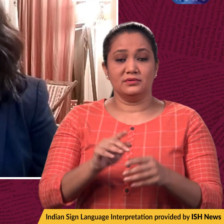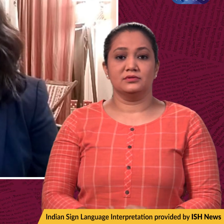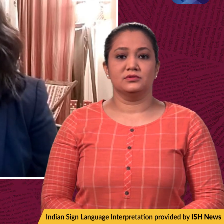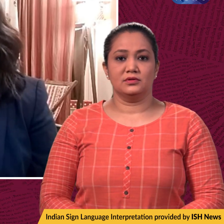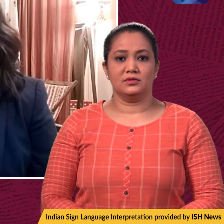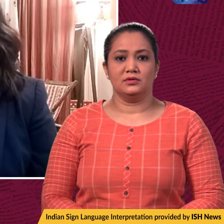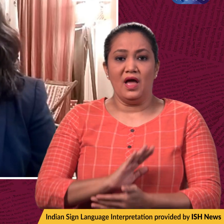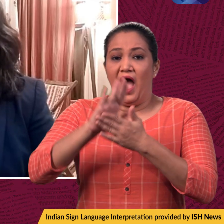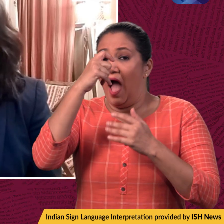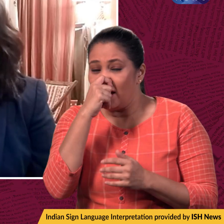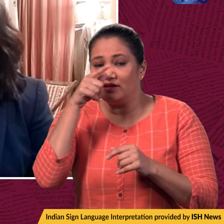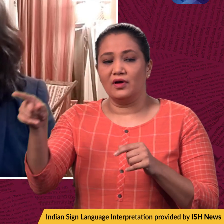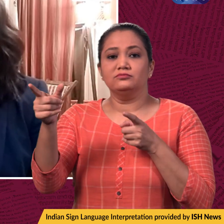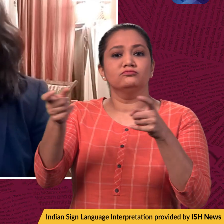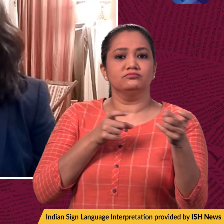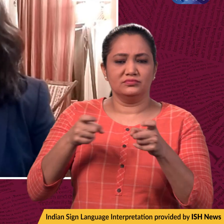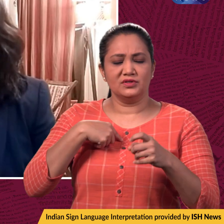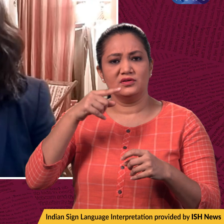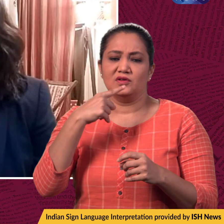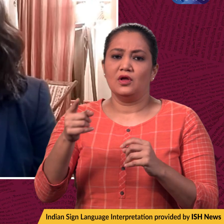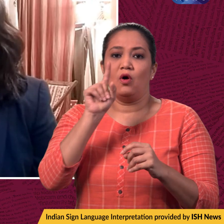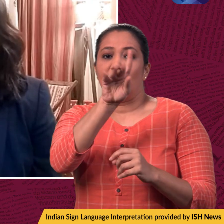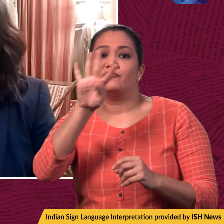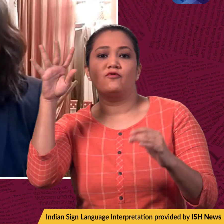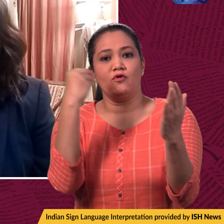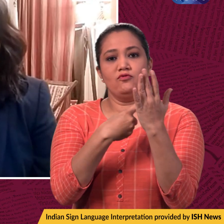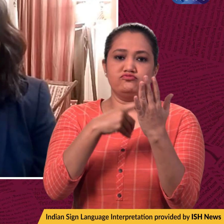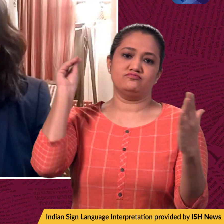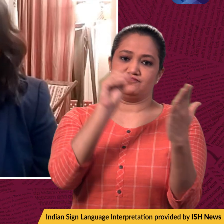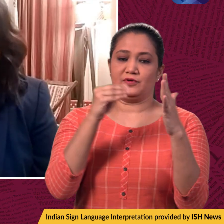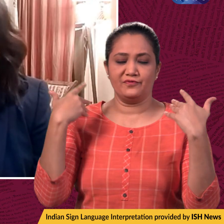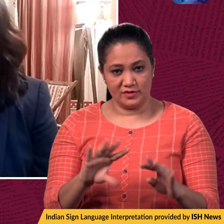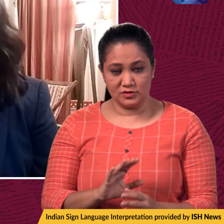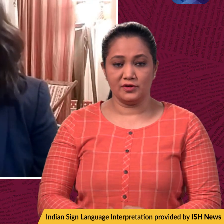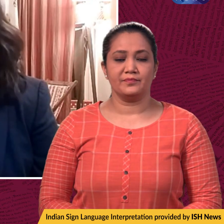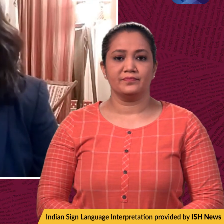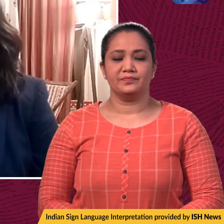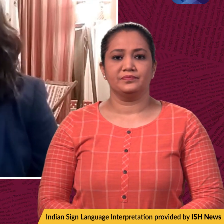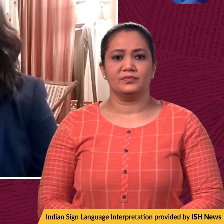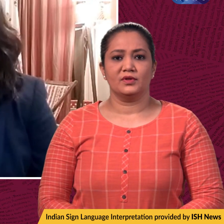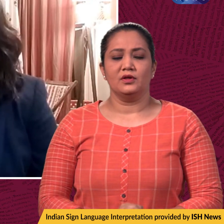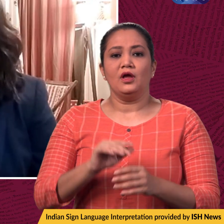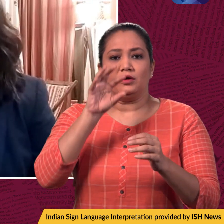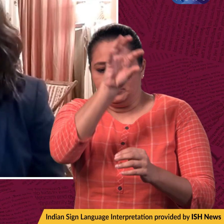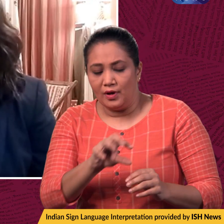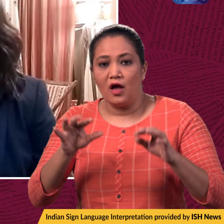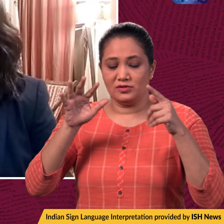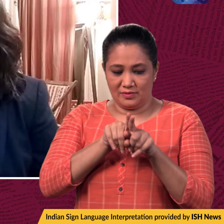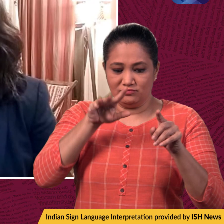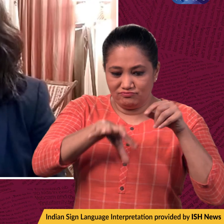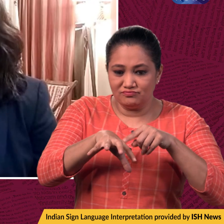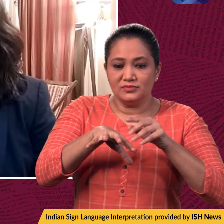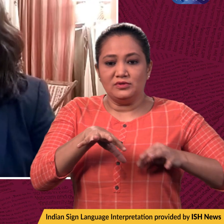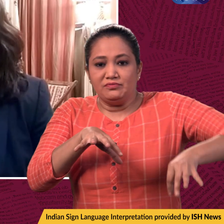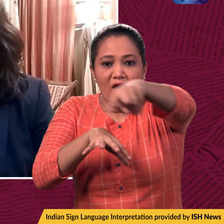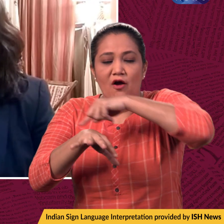Meanwhile, in Haridwar, the administration has imposed Section 144 of the CRPC within 5-kilometer area